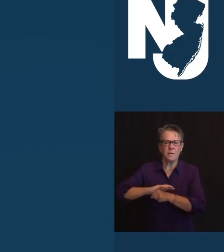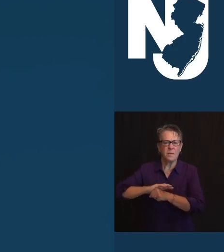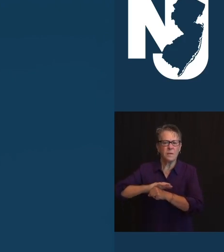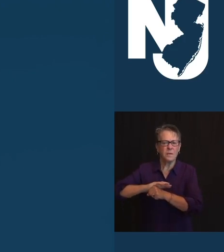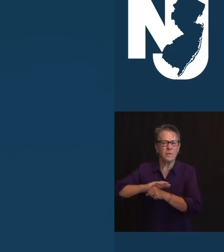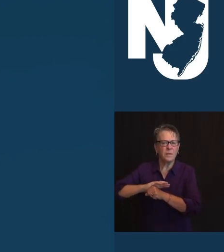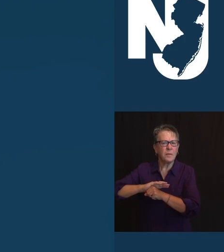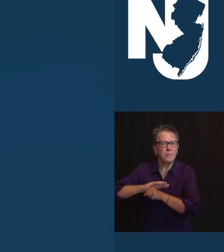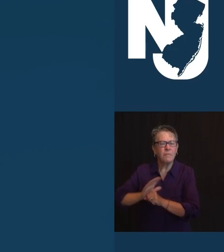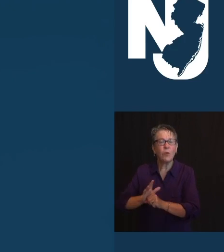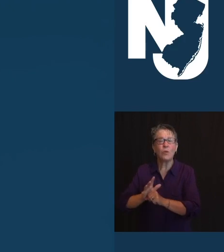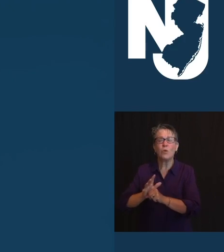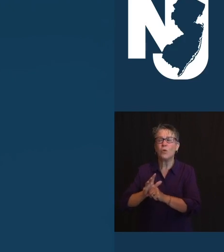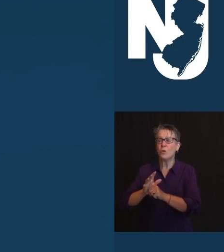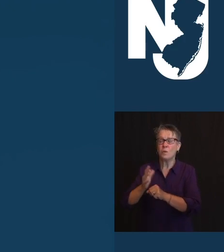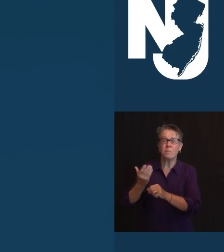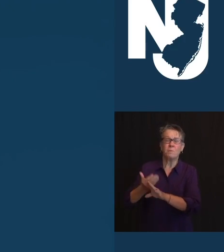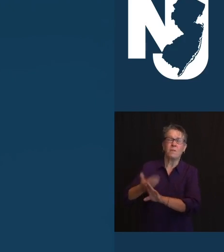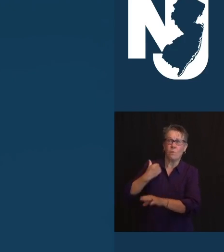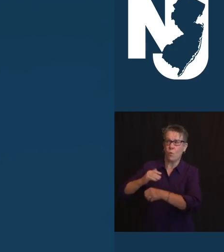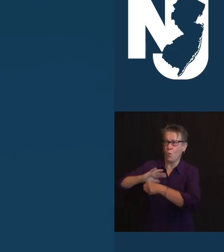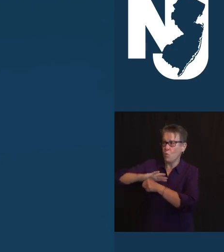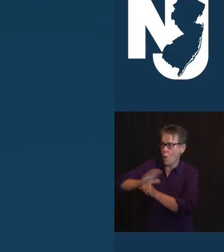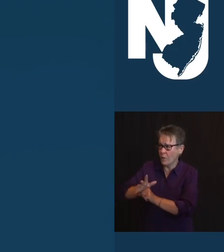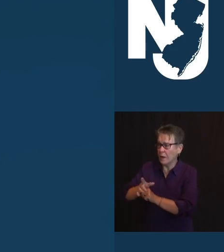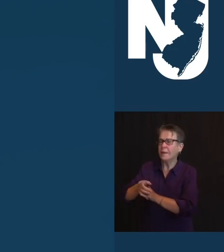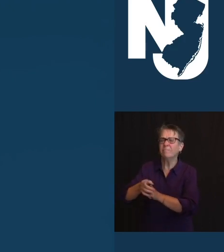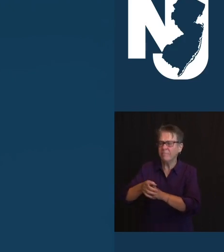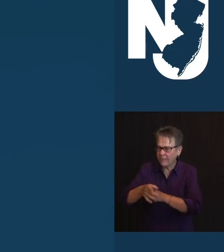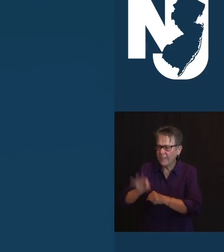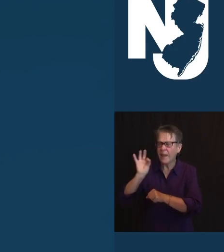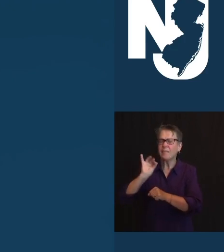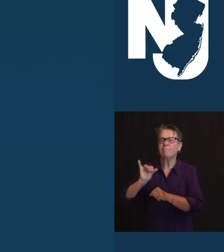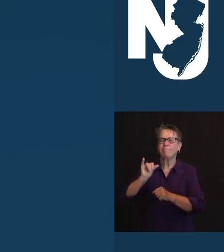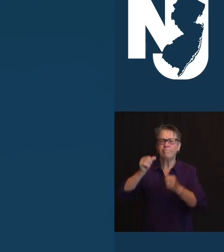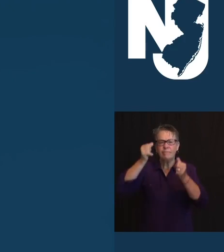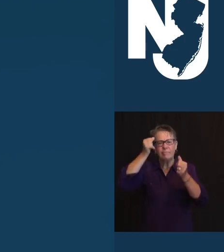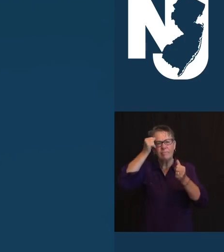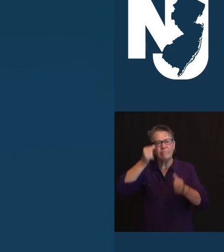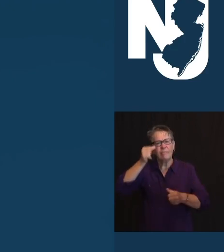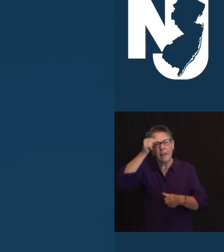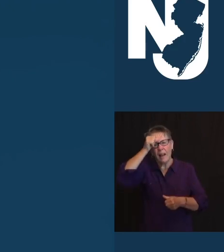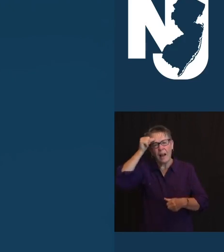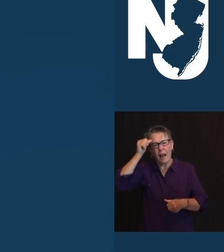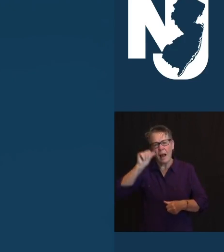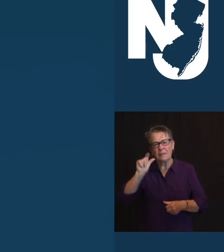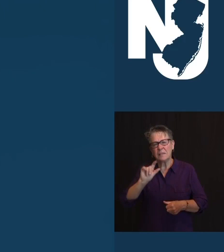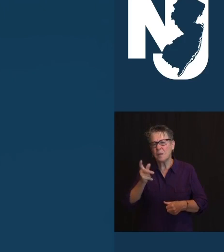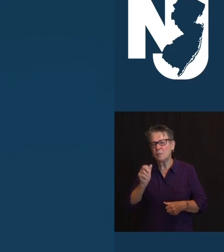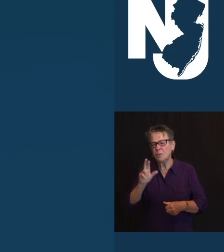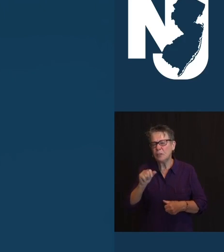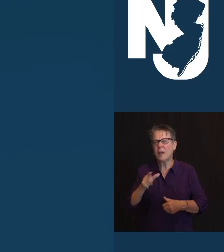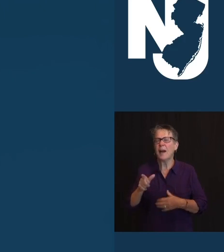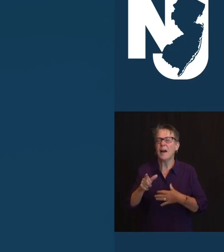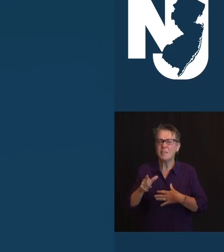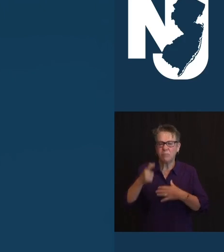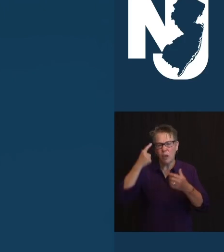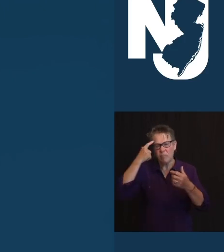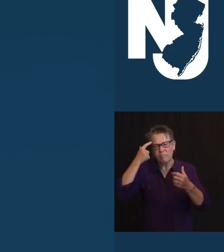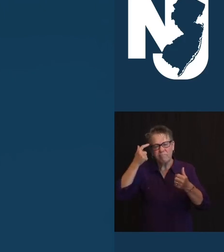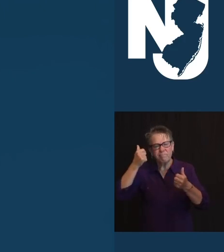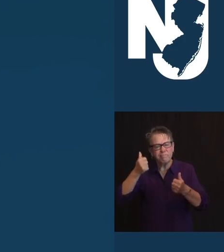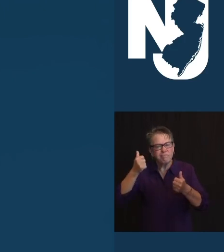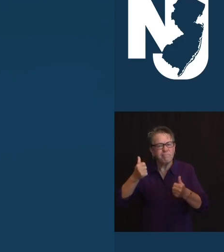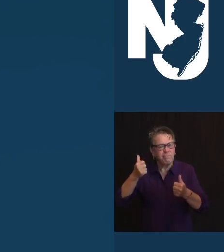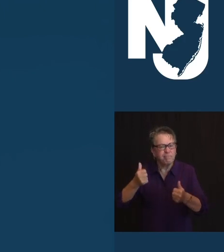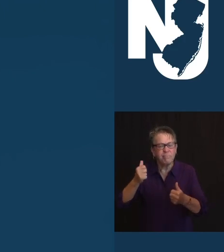her life's memories. She leaves behind her children, daughters Janice, who is in Washington, D.C., and Nancy in New York City, and I had